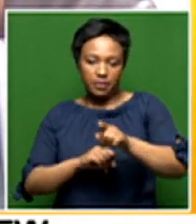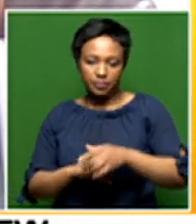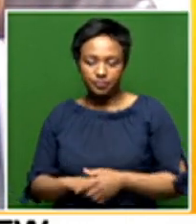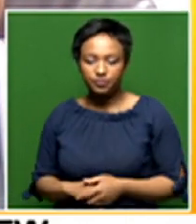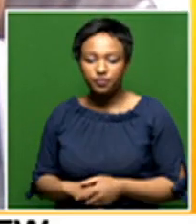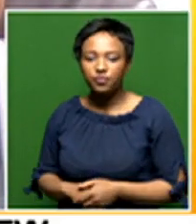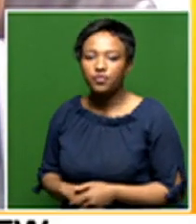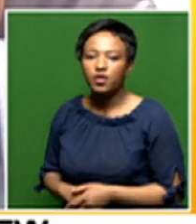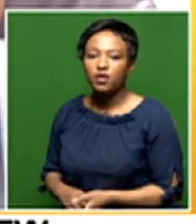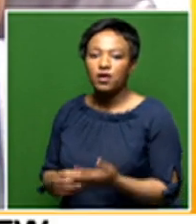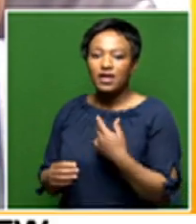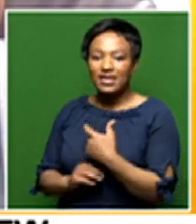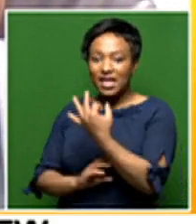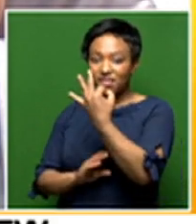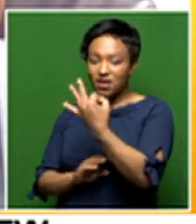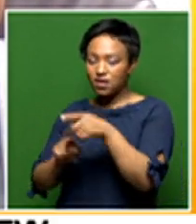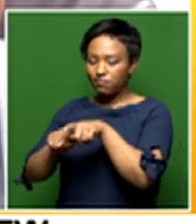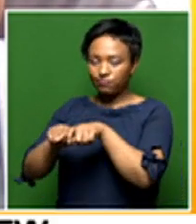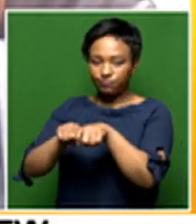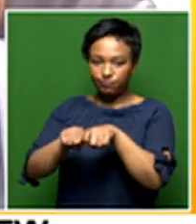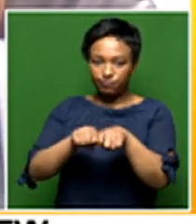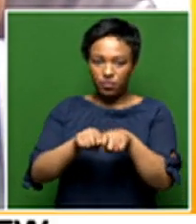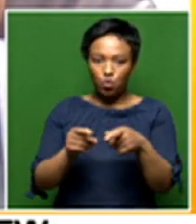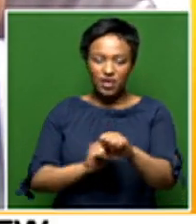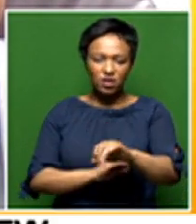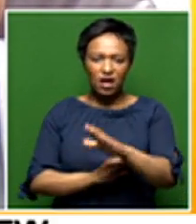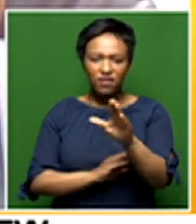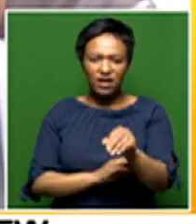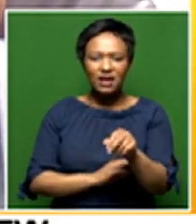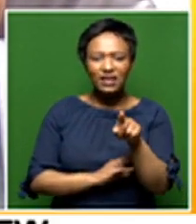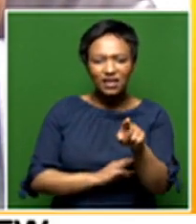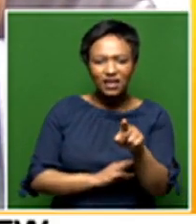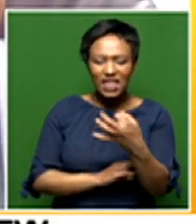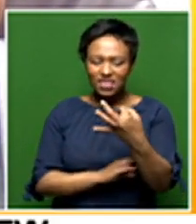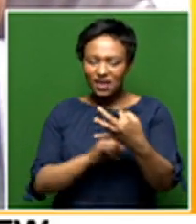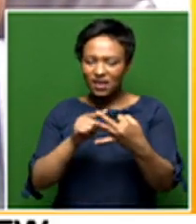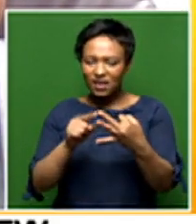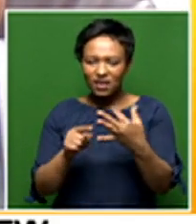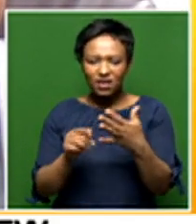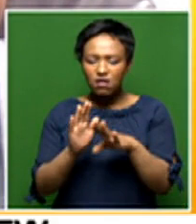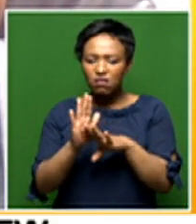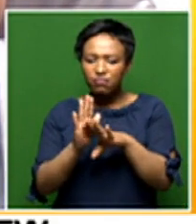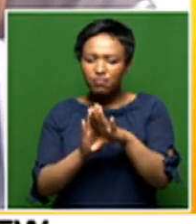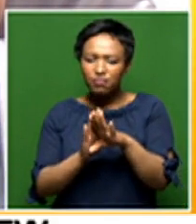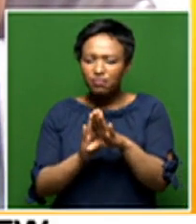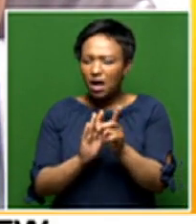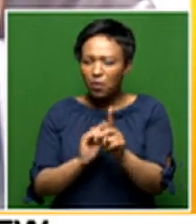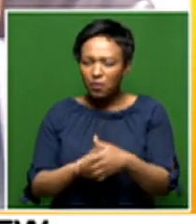3 COVID-19 vaccine trials in South Africa. Give us an update, if any. How is the progress going?